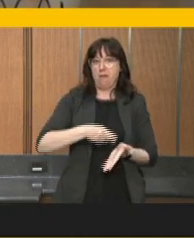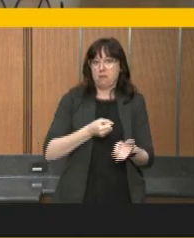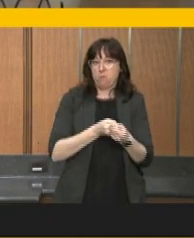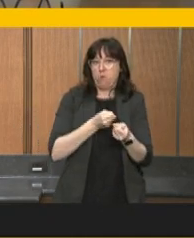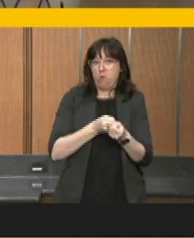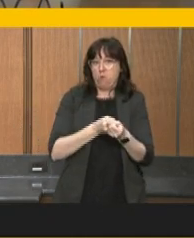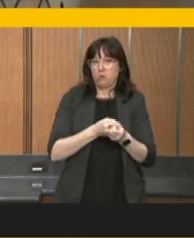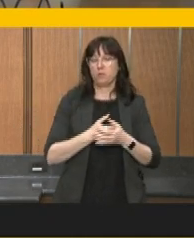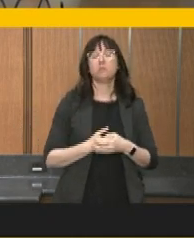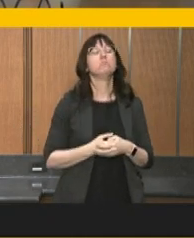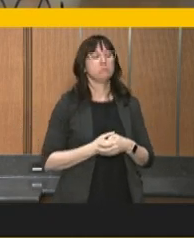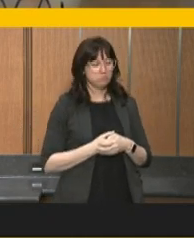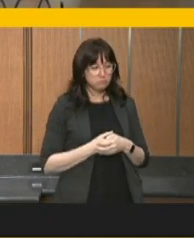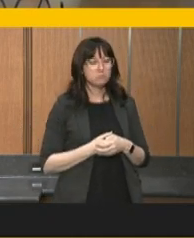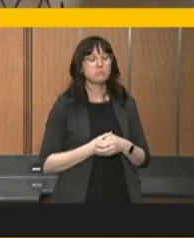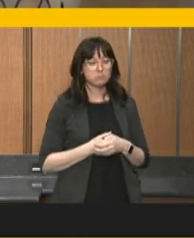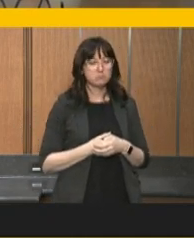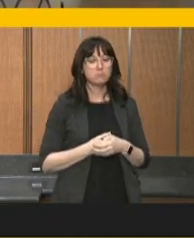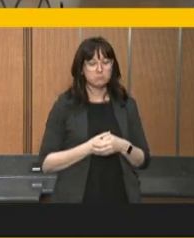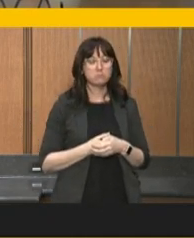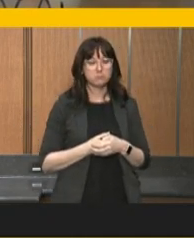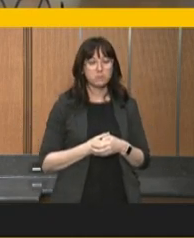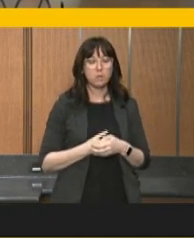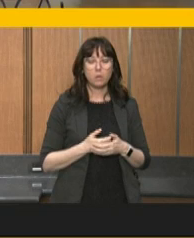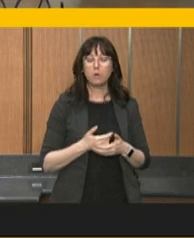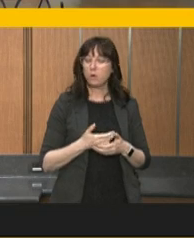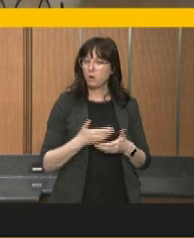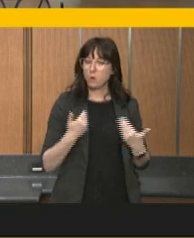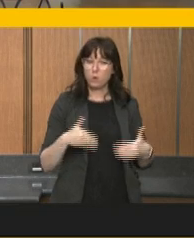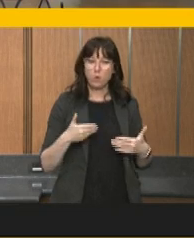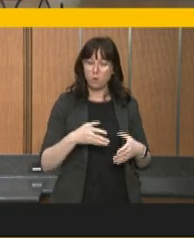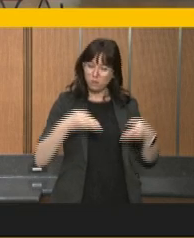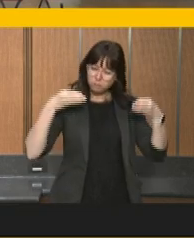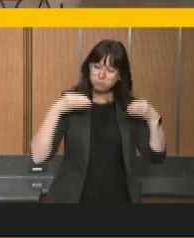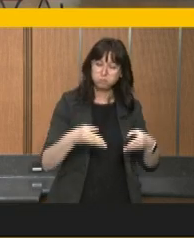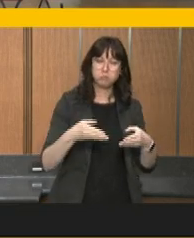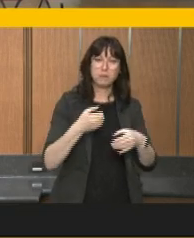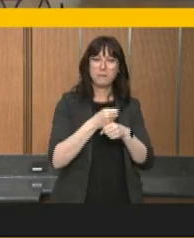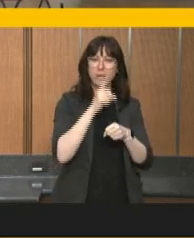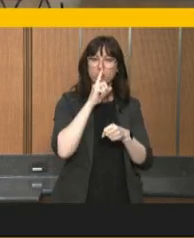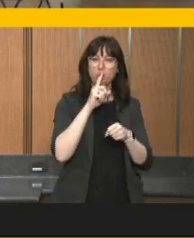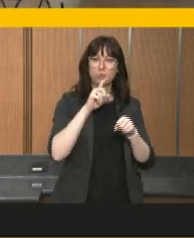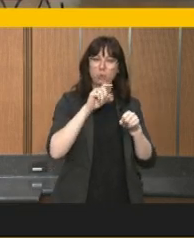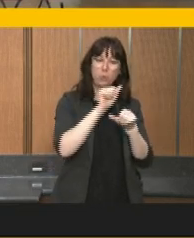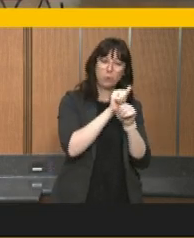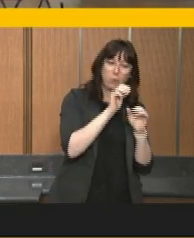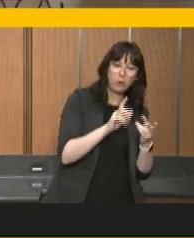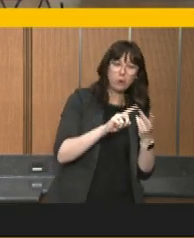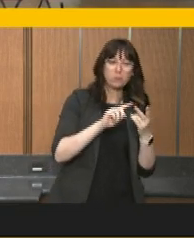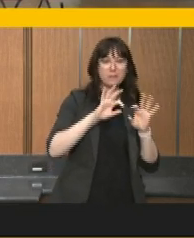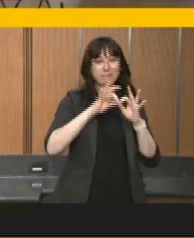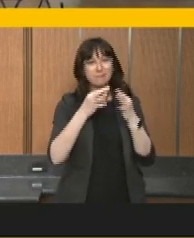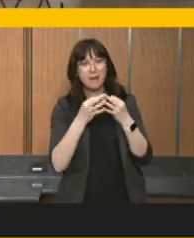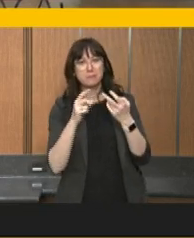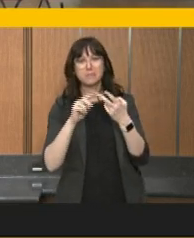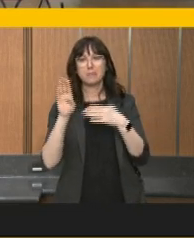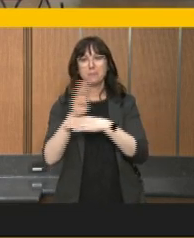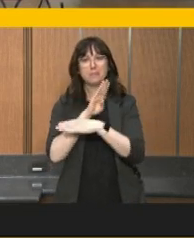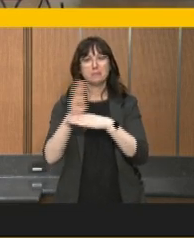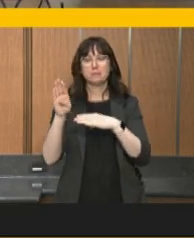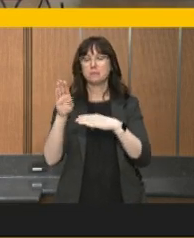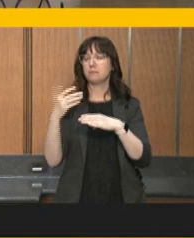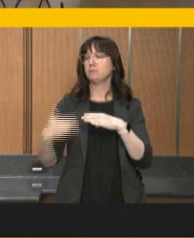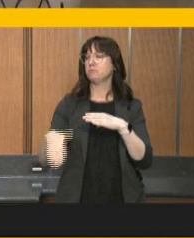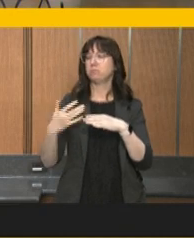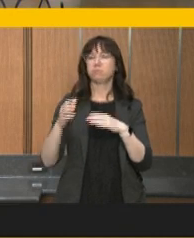We are putting unprecedented measures in place to ensure that all workers and families, as well as businesses,